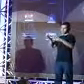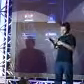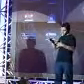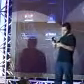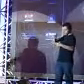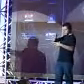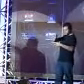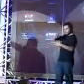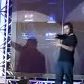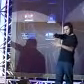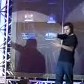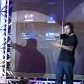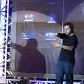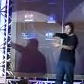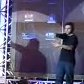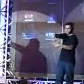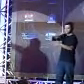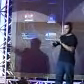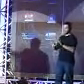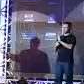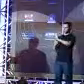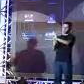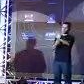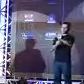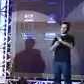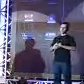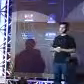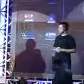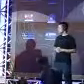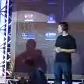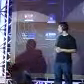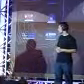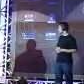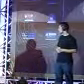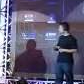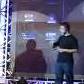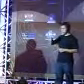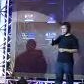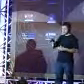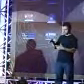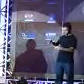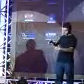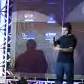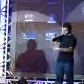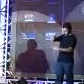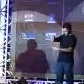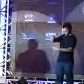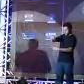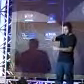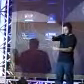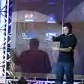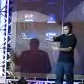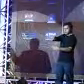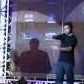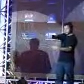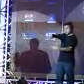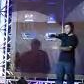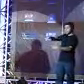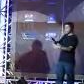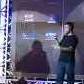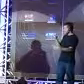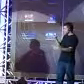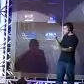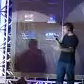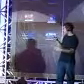And it's only on the 3rd level do we get to the national. That's when we start electing people